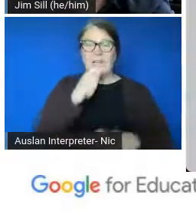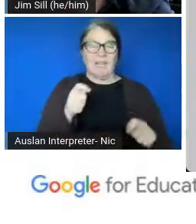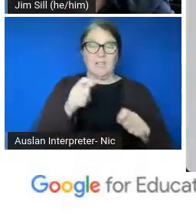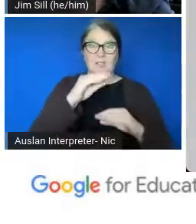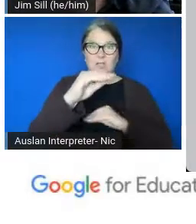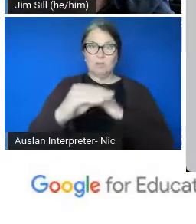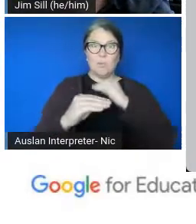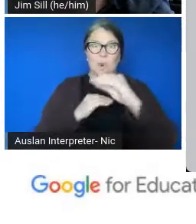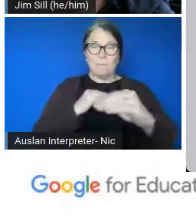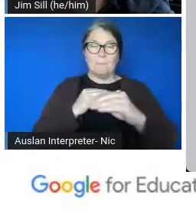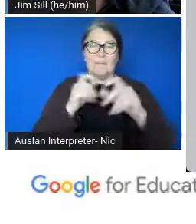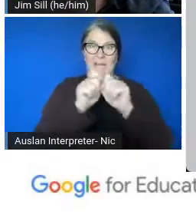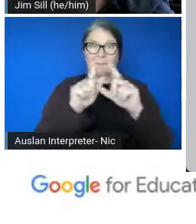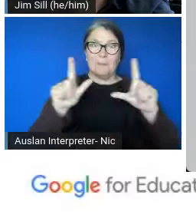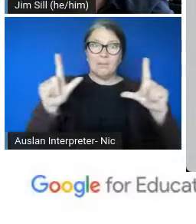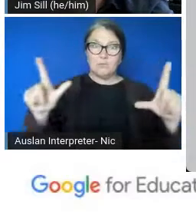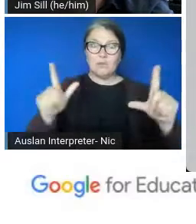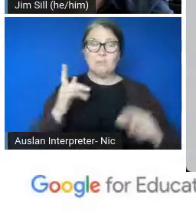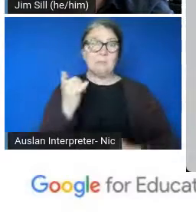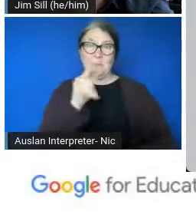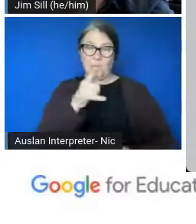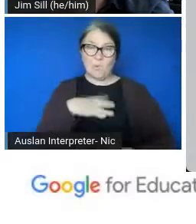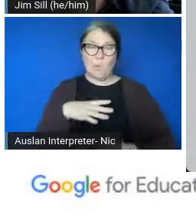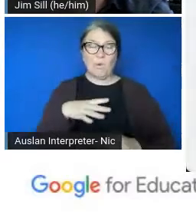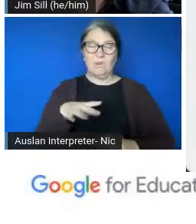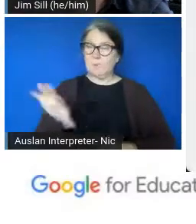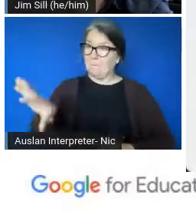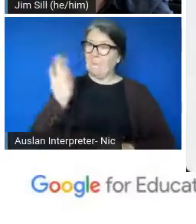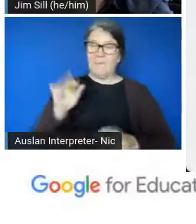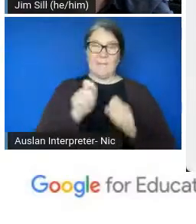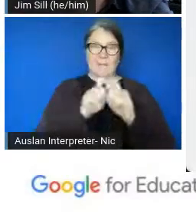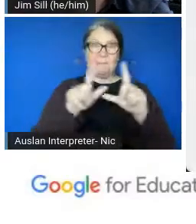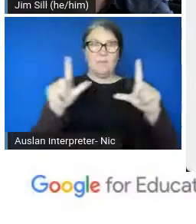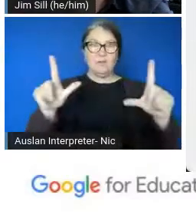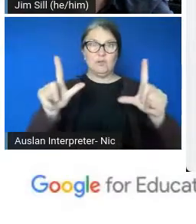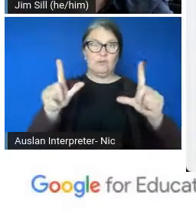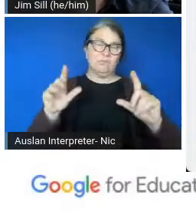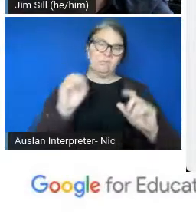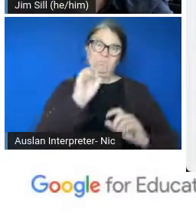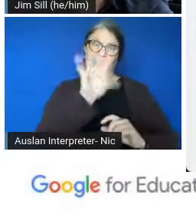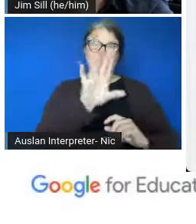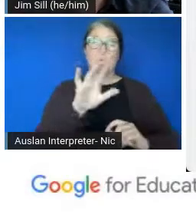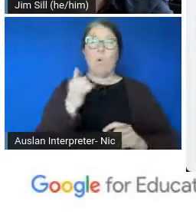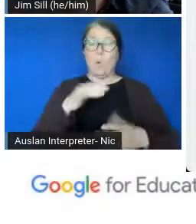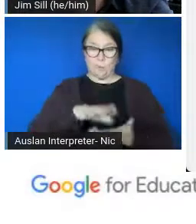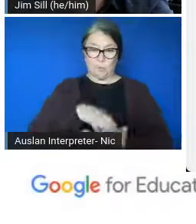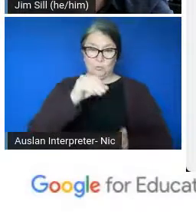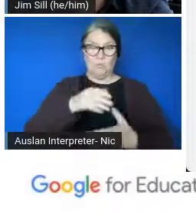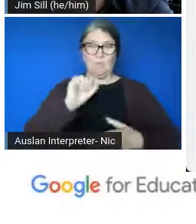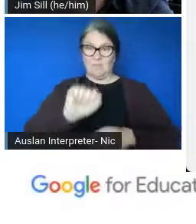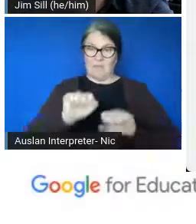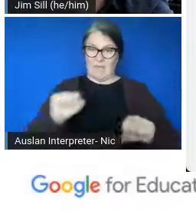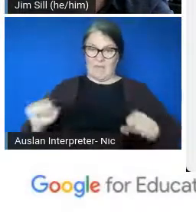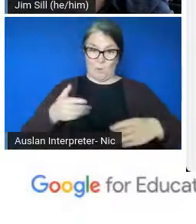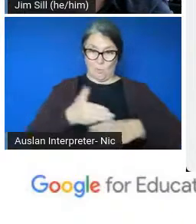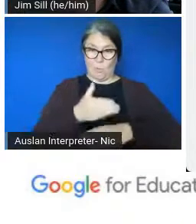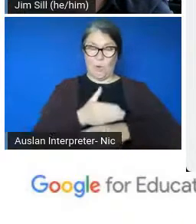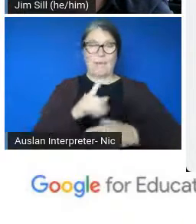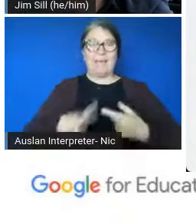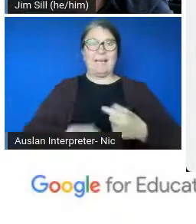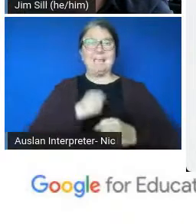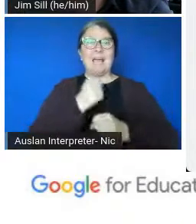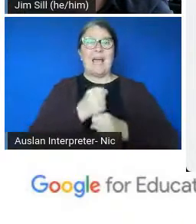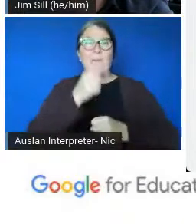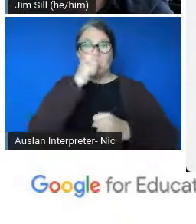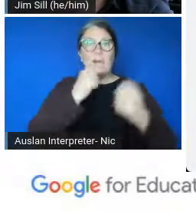had an image you wanted to use, maybe some student work. You've also got the option in here to